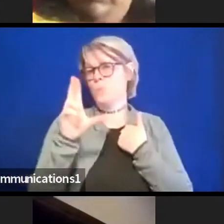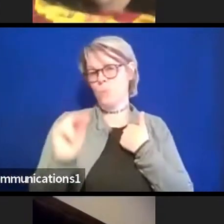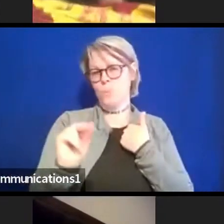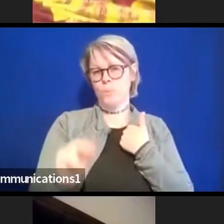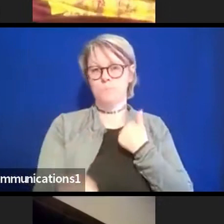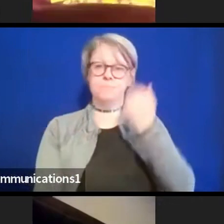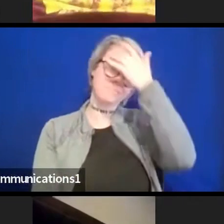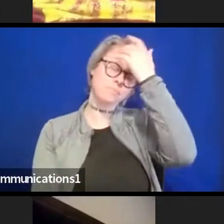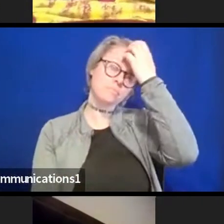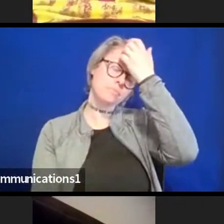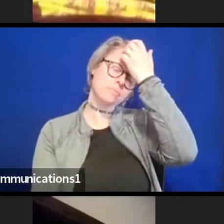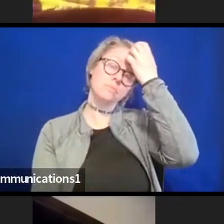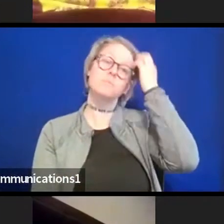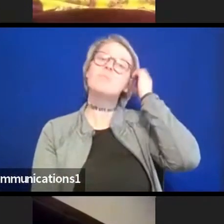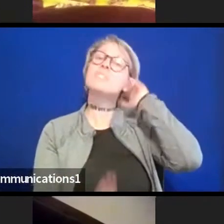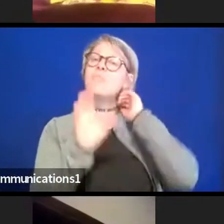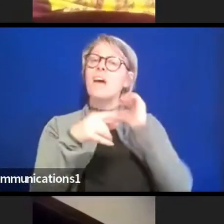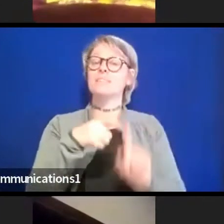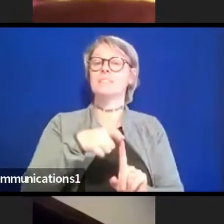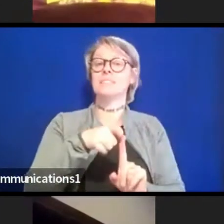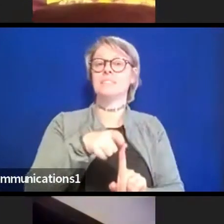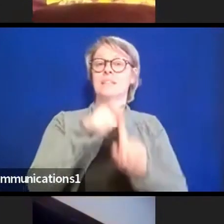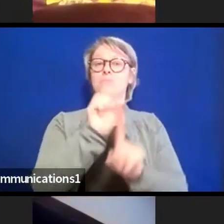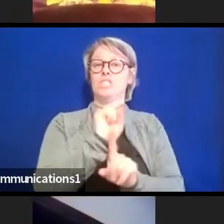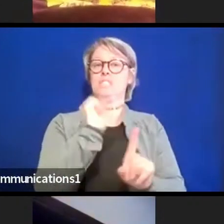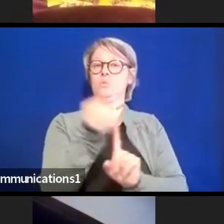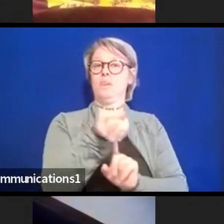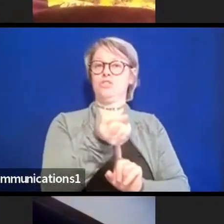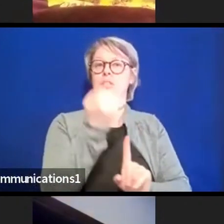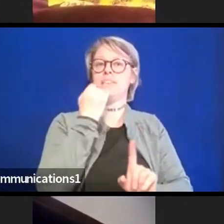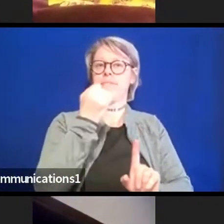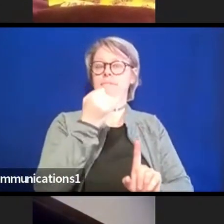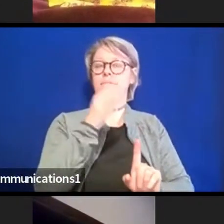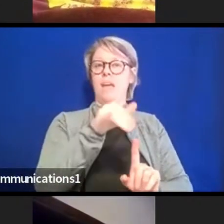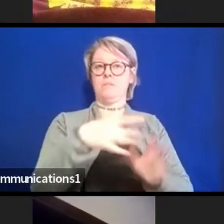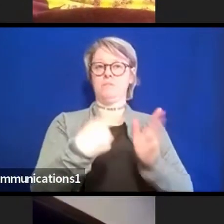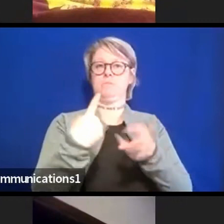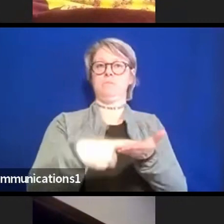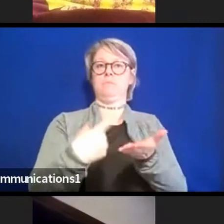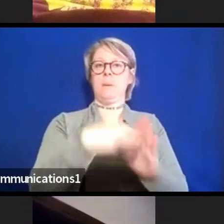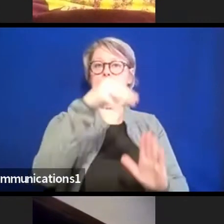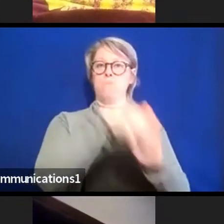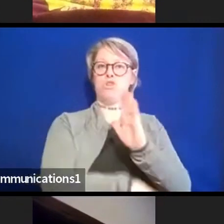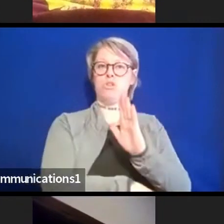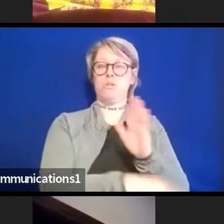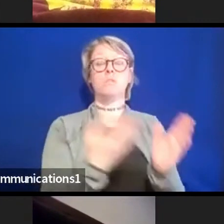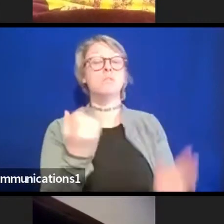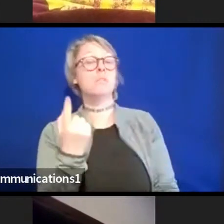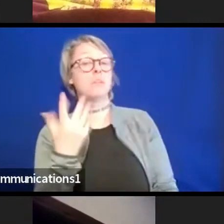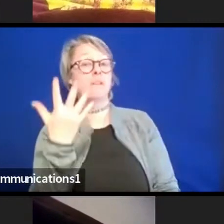So those are exceptions to the crime of murder. Well, 5 years